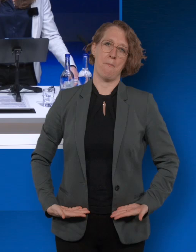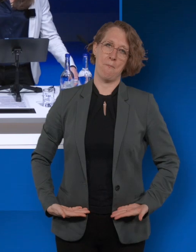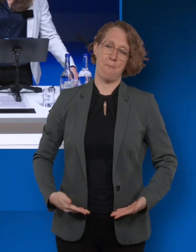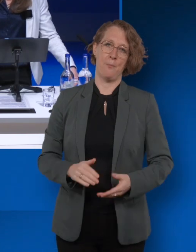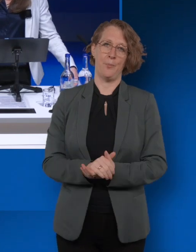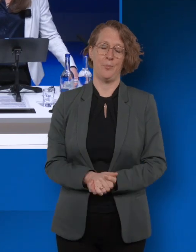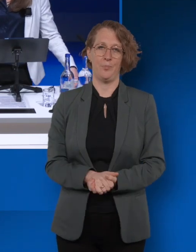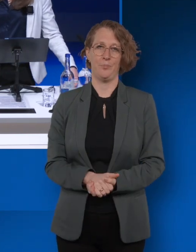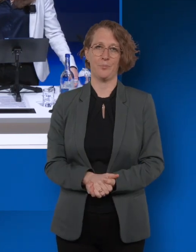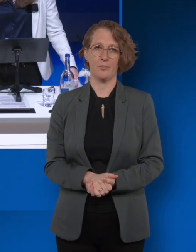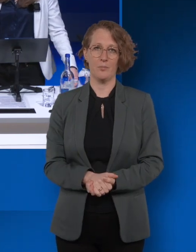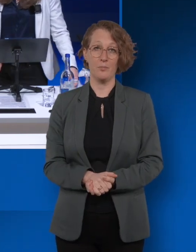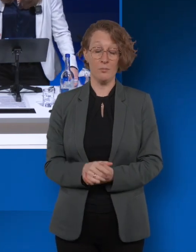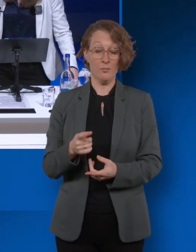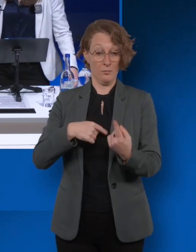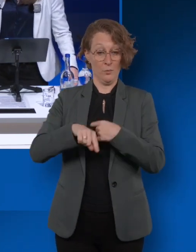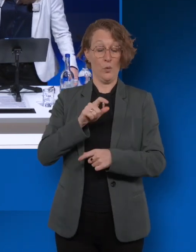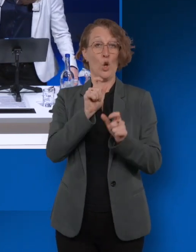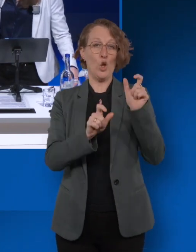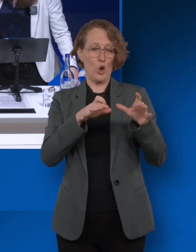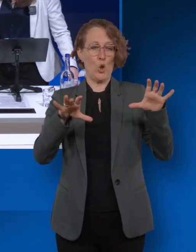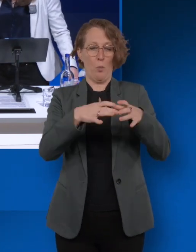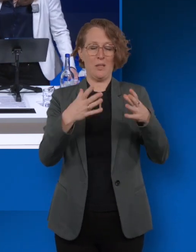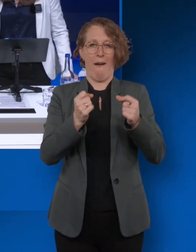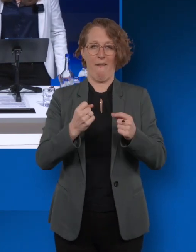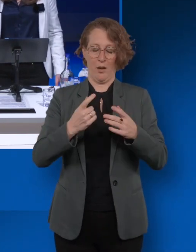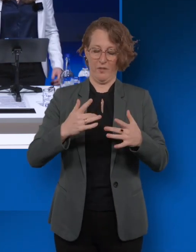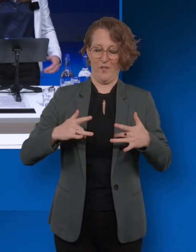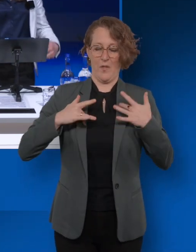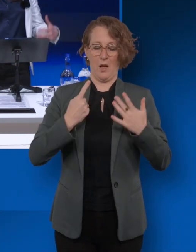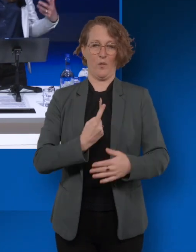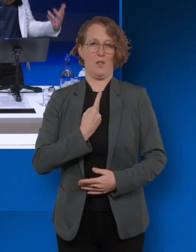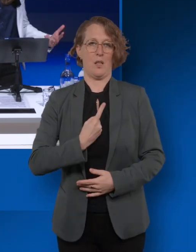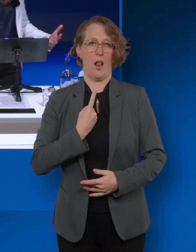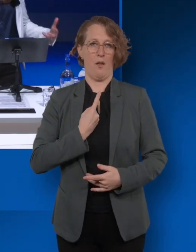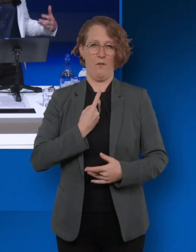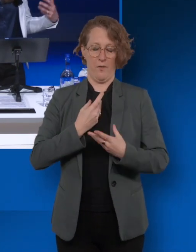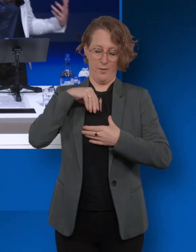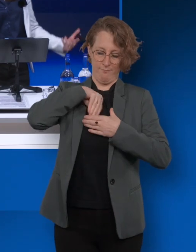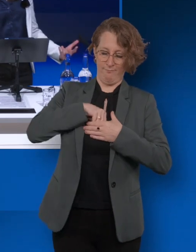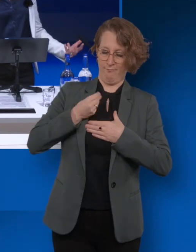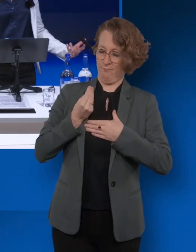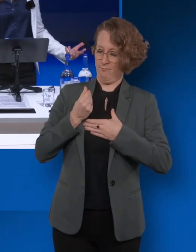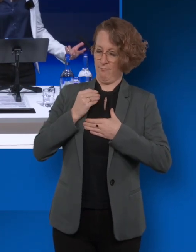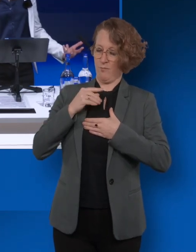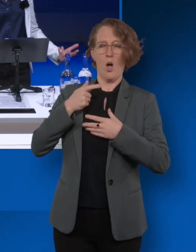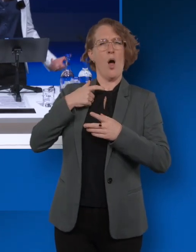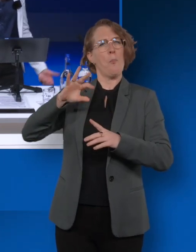I am. We have a sense of self, a point of